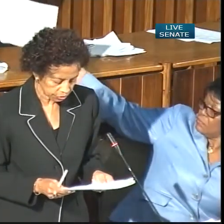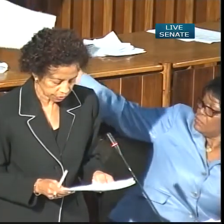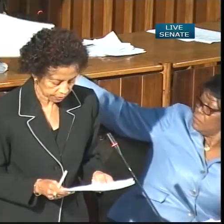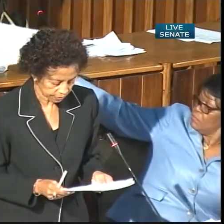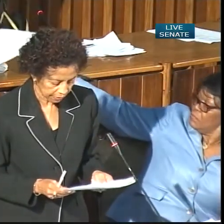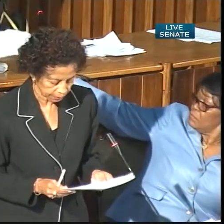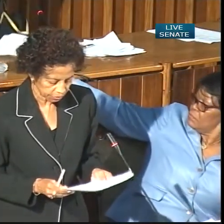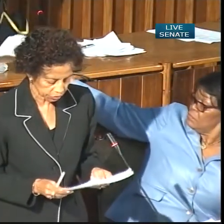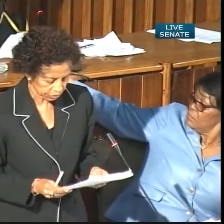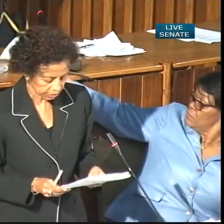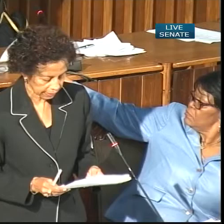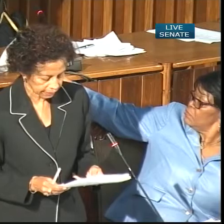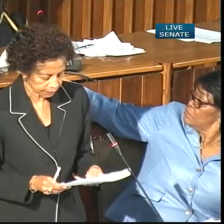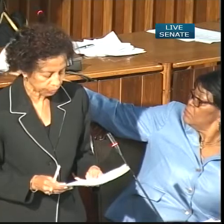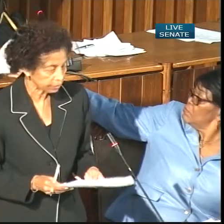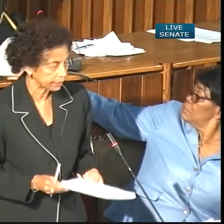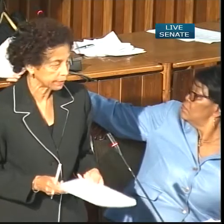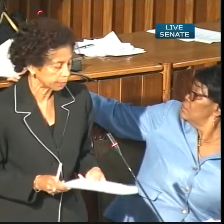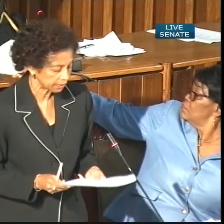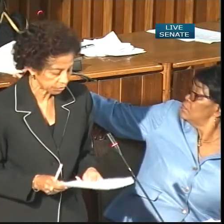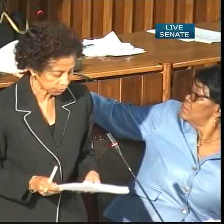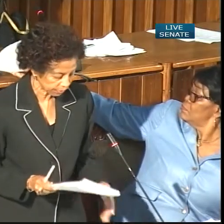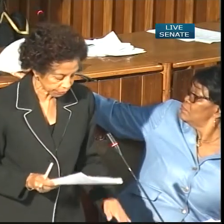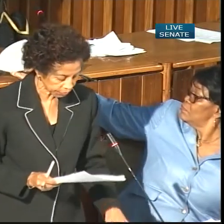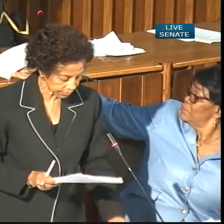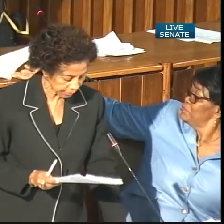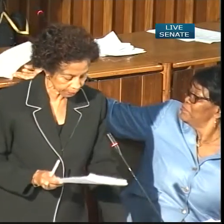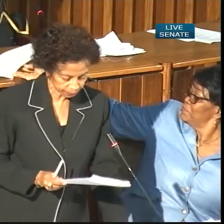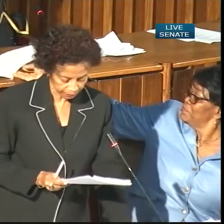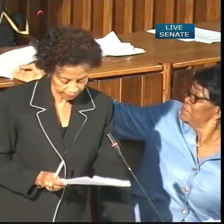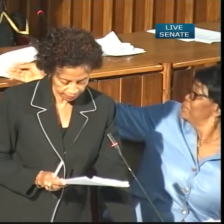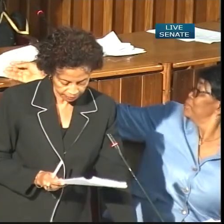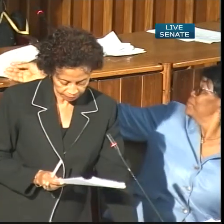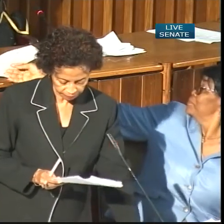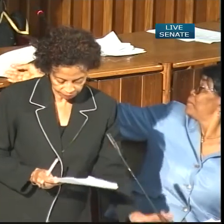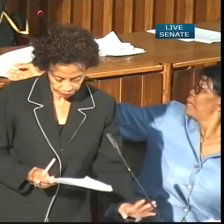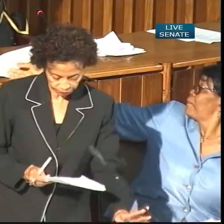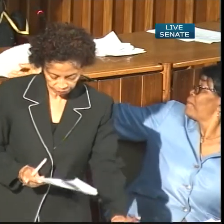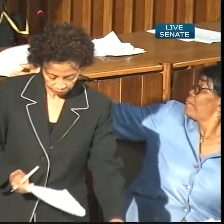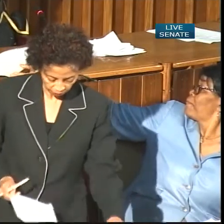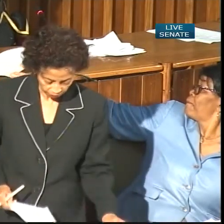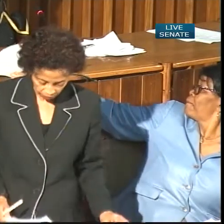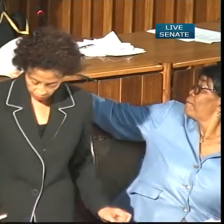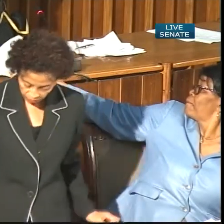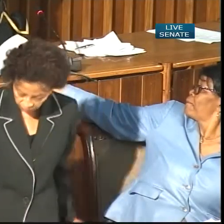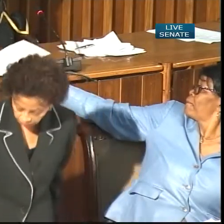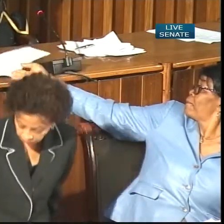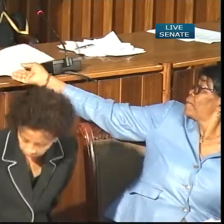Act having passed committee stage with one amendment.